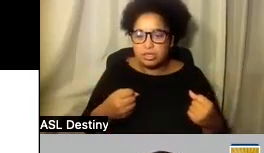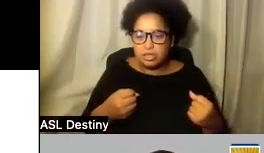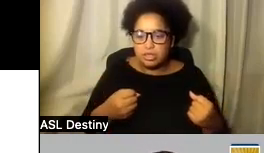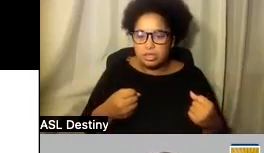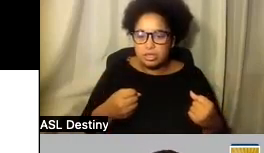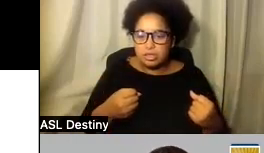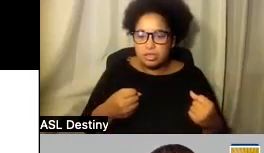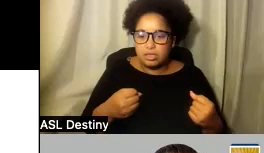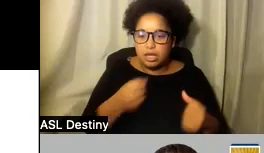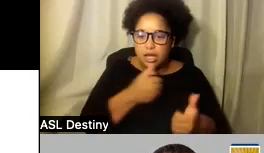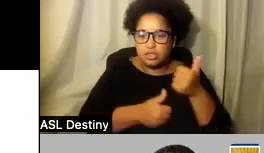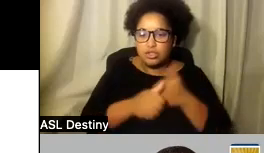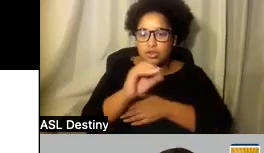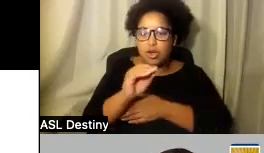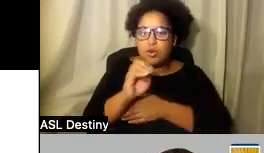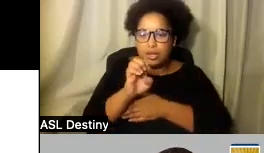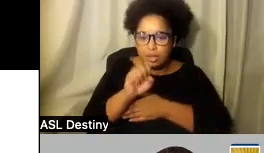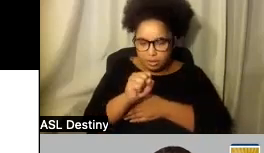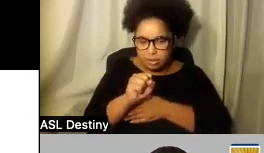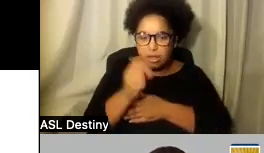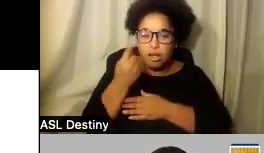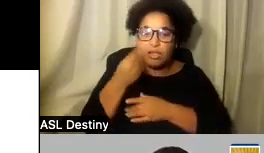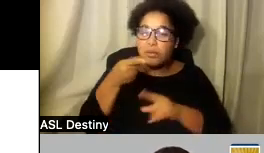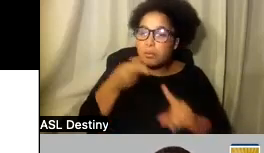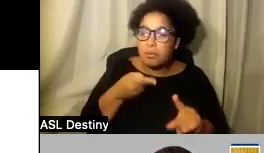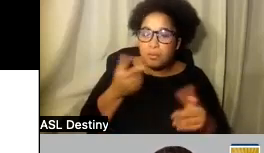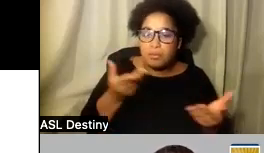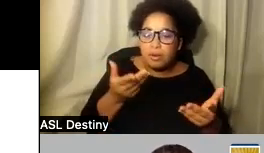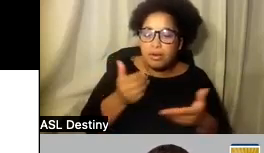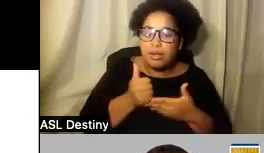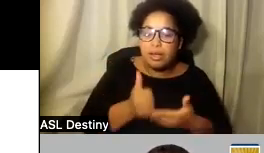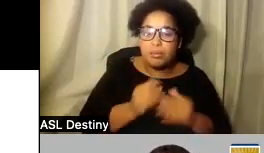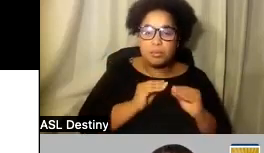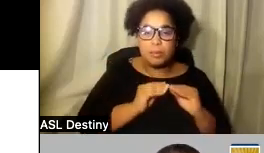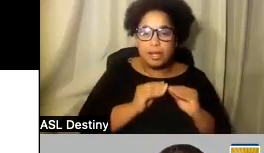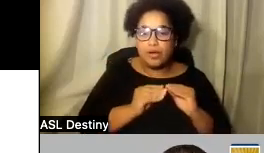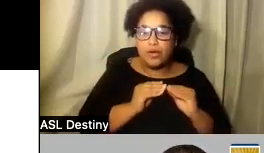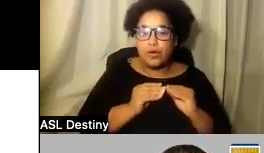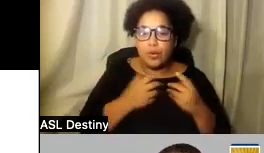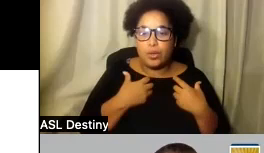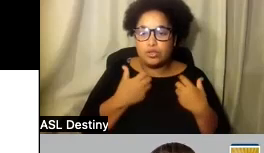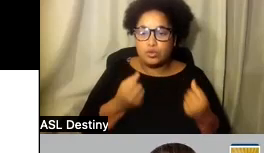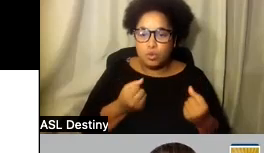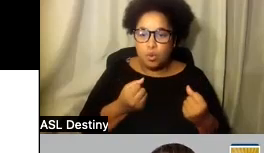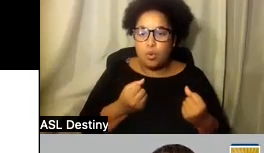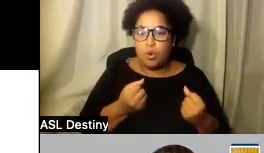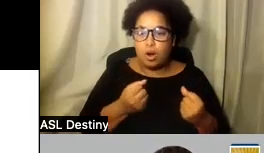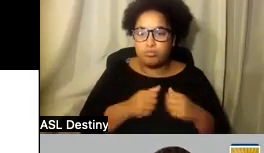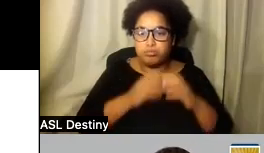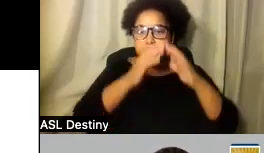that OES handles. And what they are essentially there to do is to repair, restore, reconstruct,